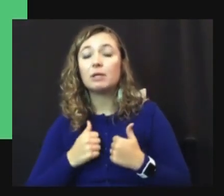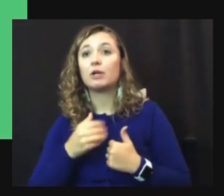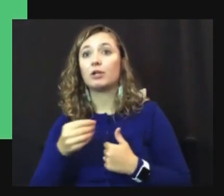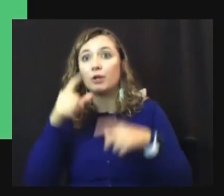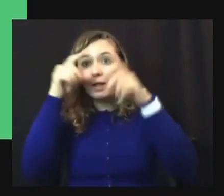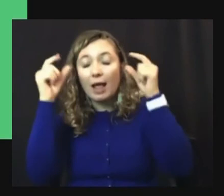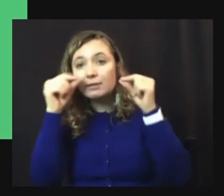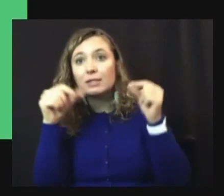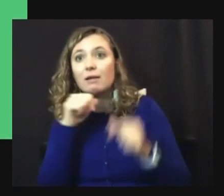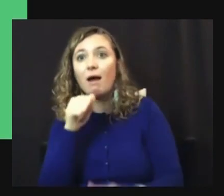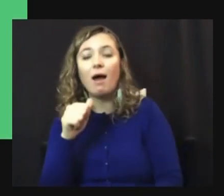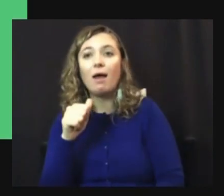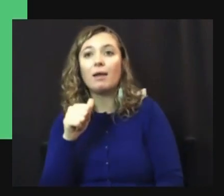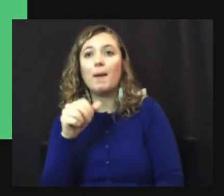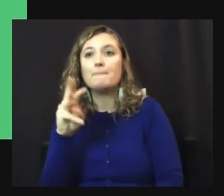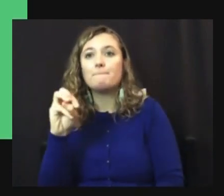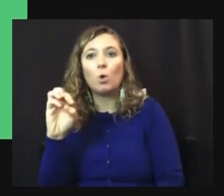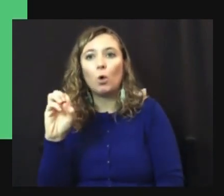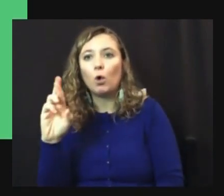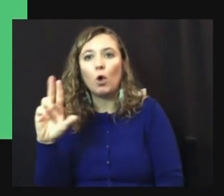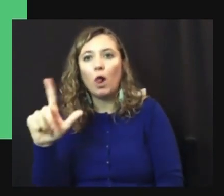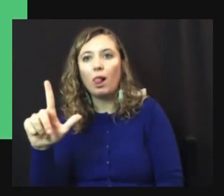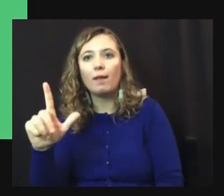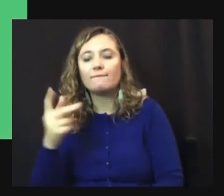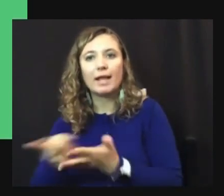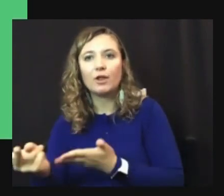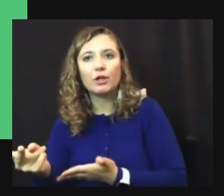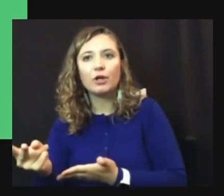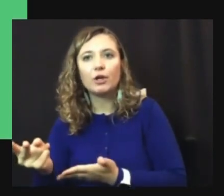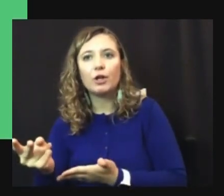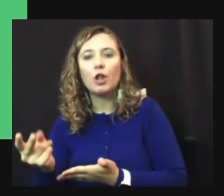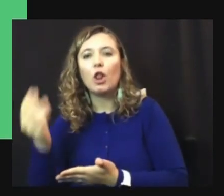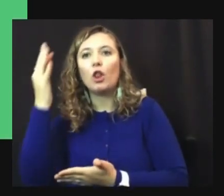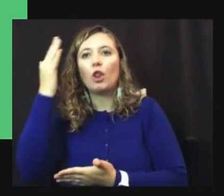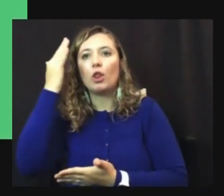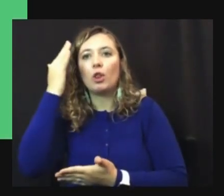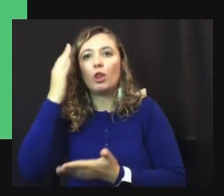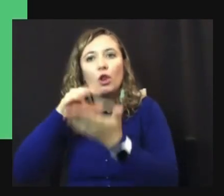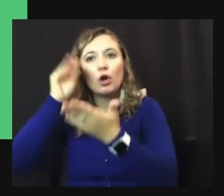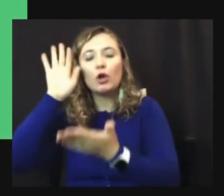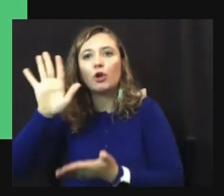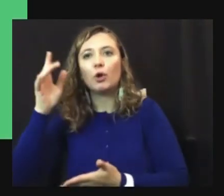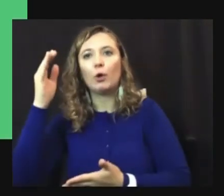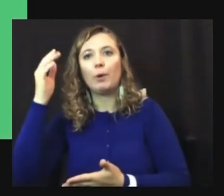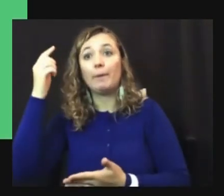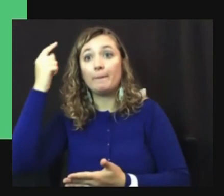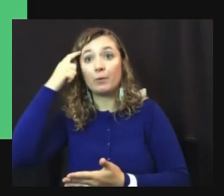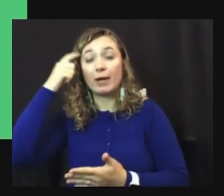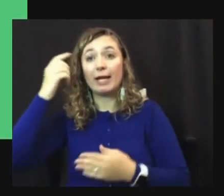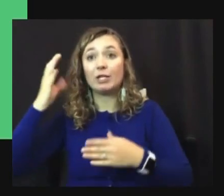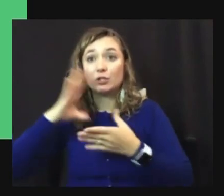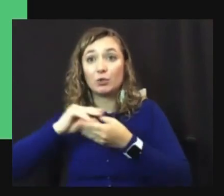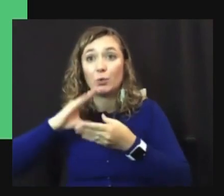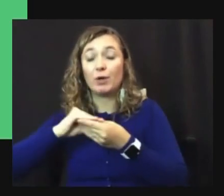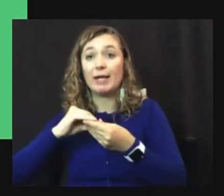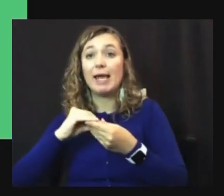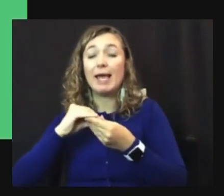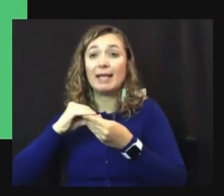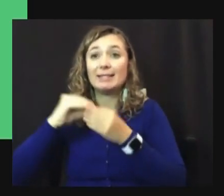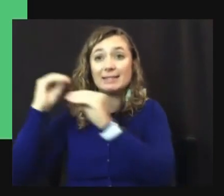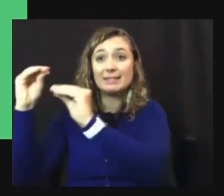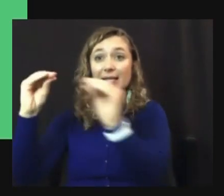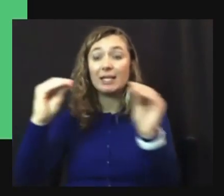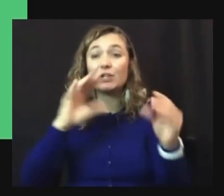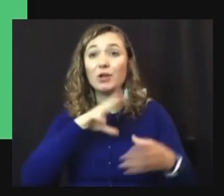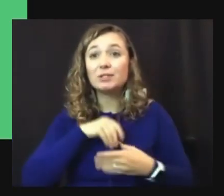to know your brain story and your sensory profiling, and teach autistic people what it means to be